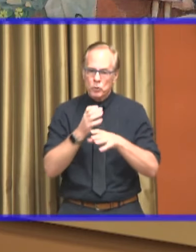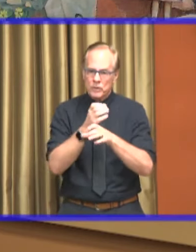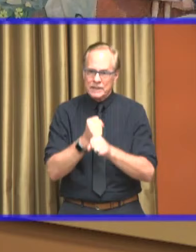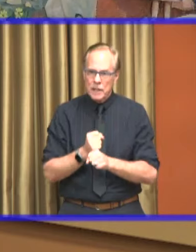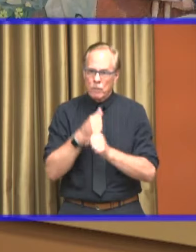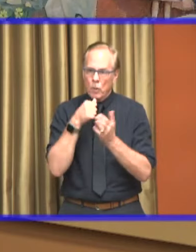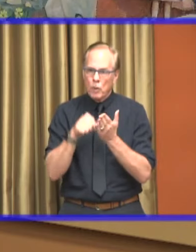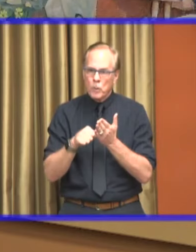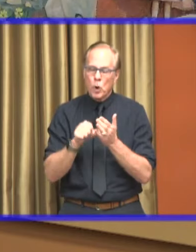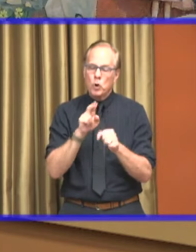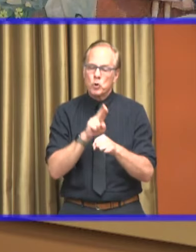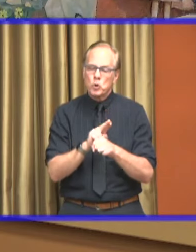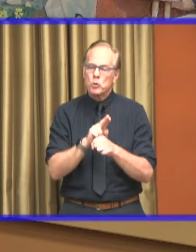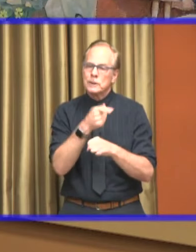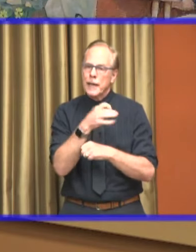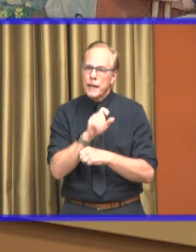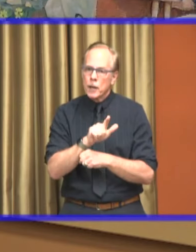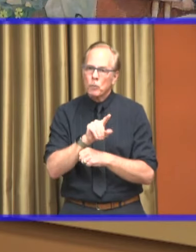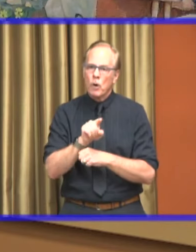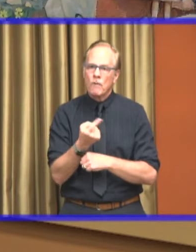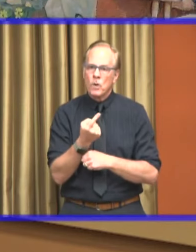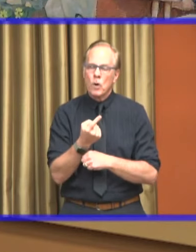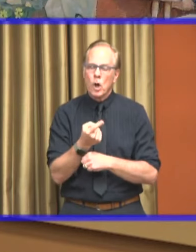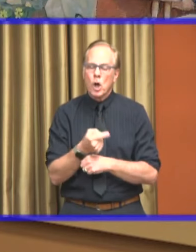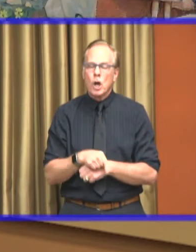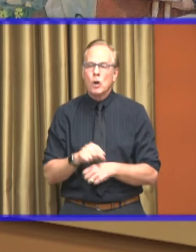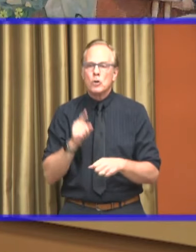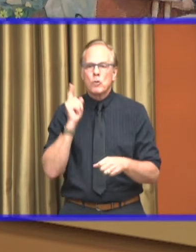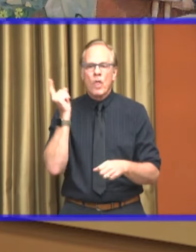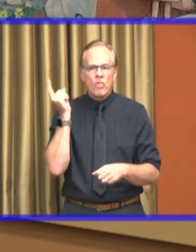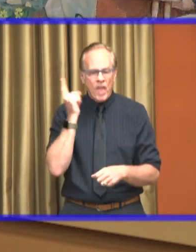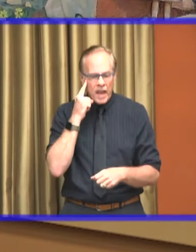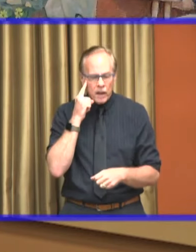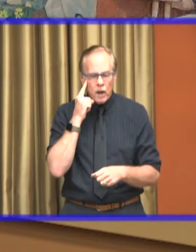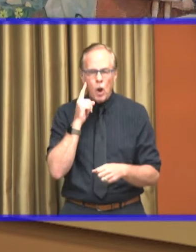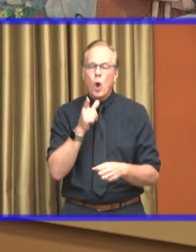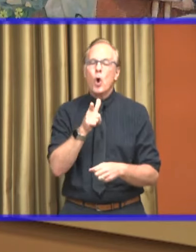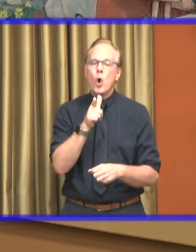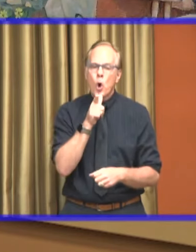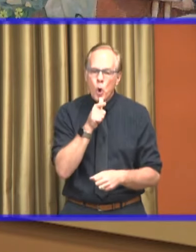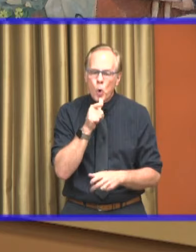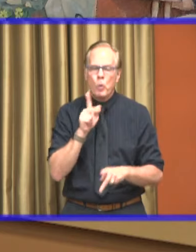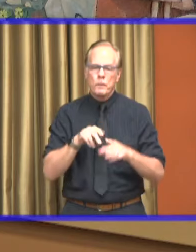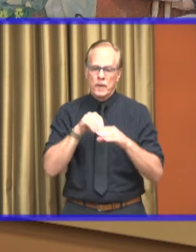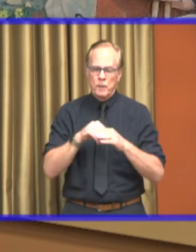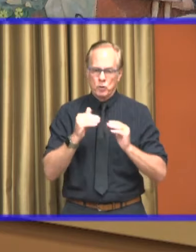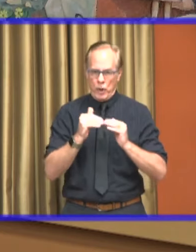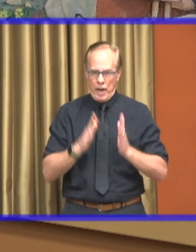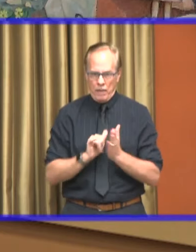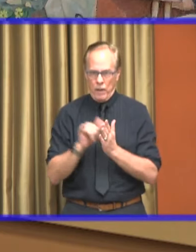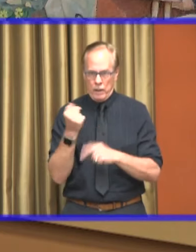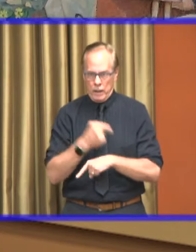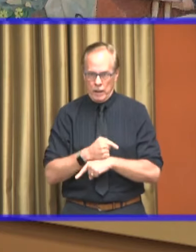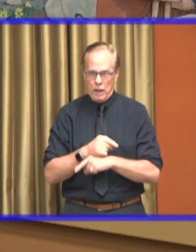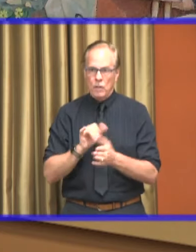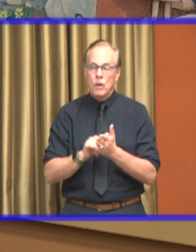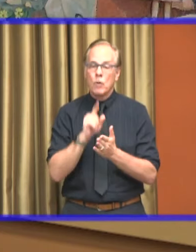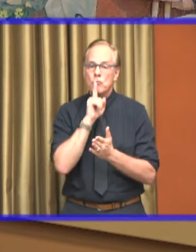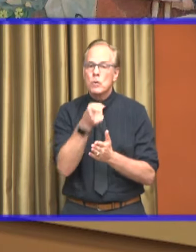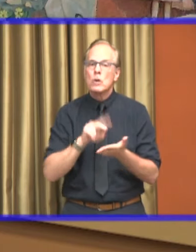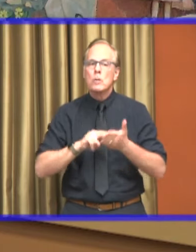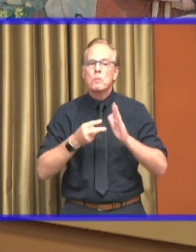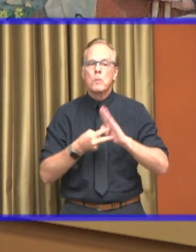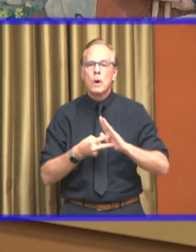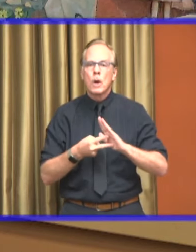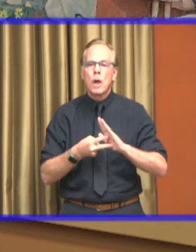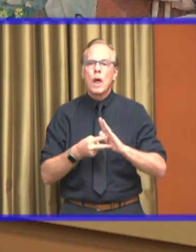utilize April 1st as the day to reflect who were members of your household on that date. And that is really the purpose of them